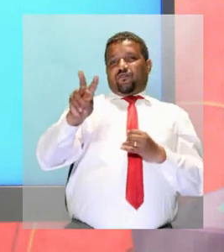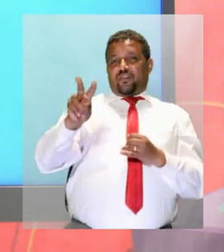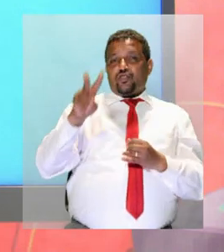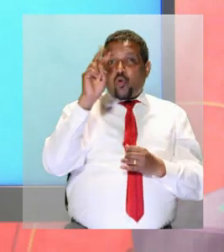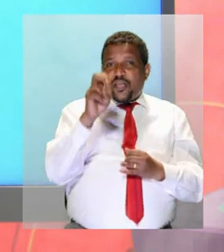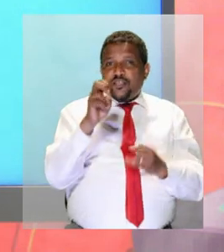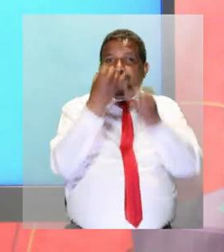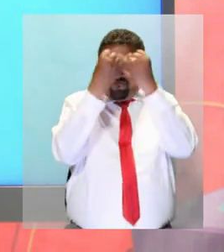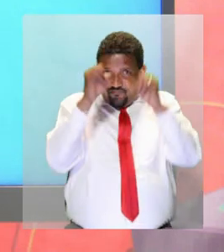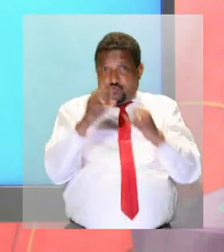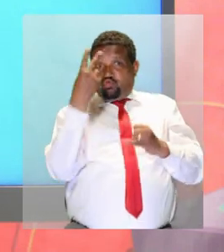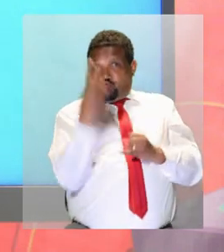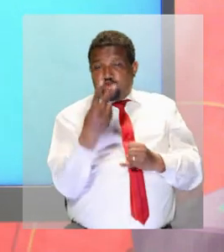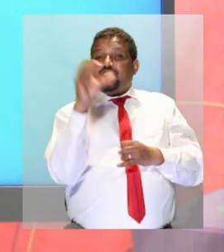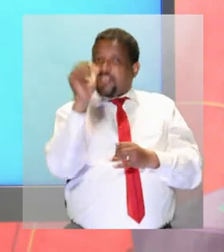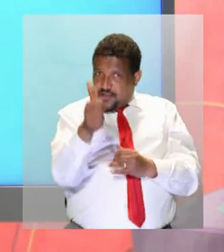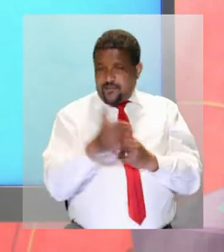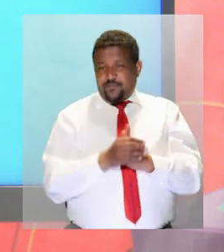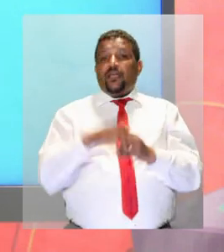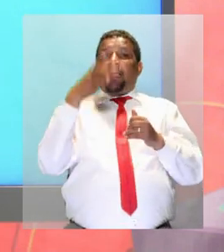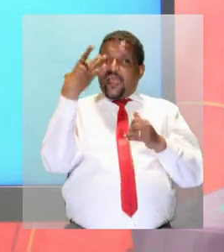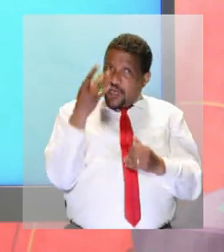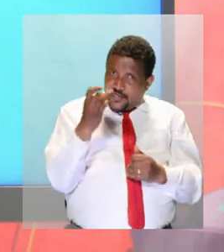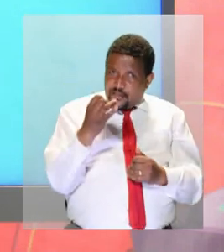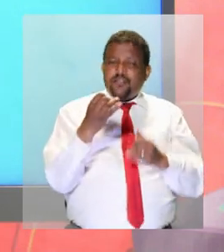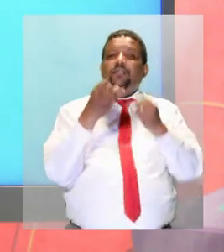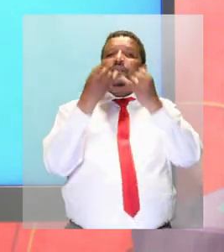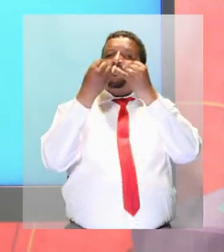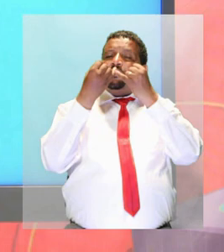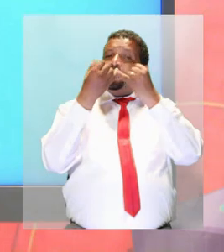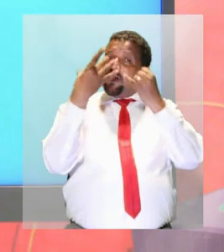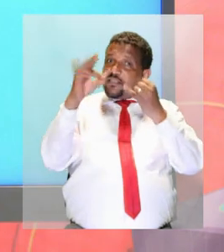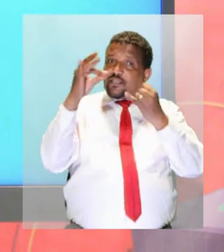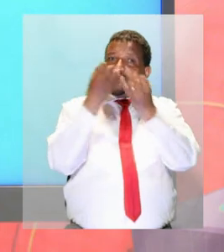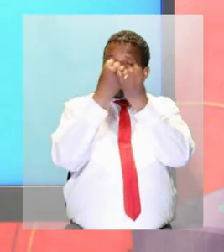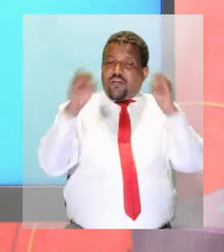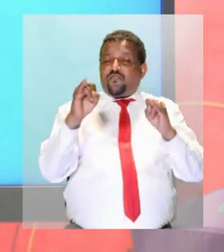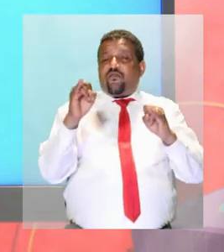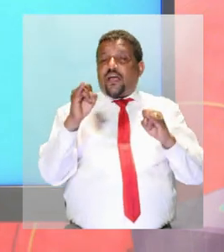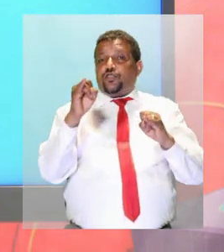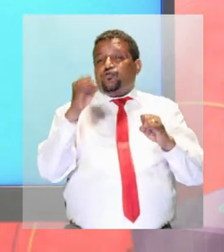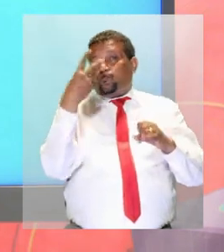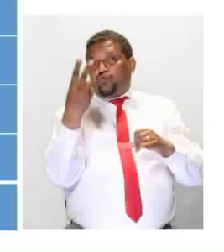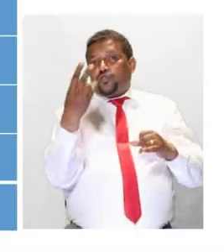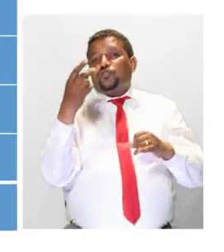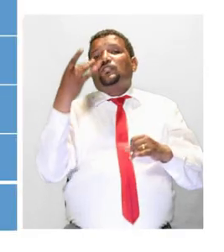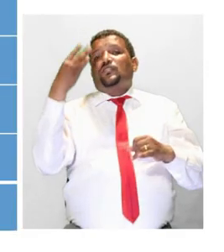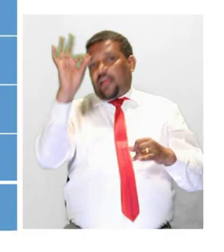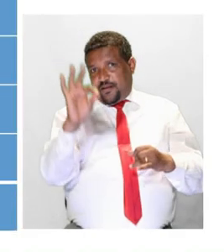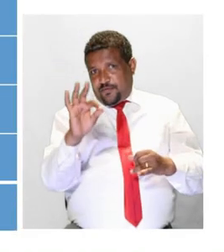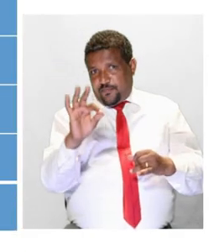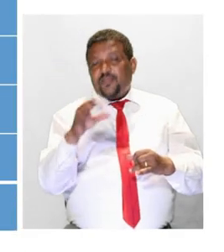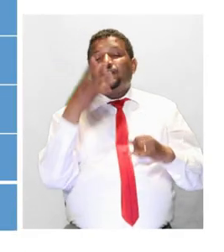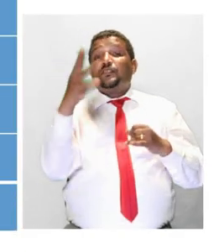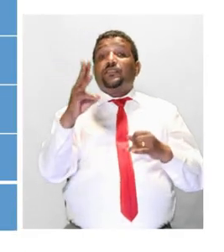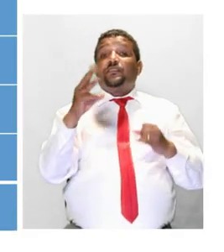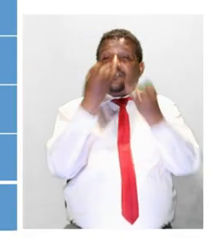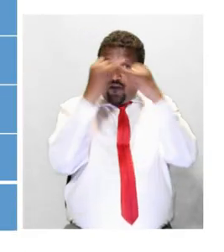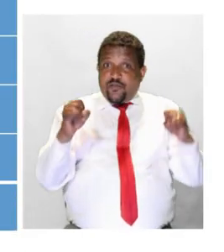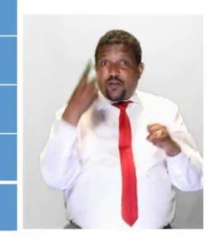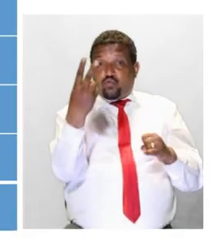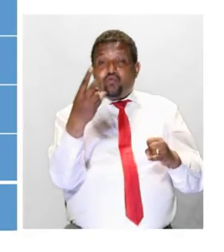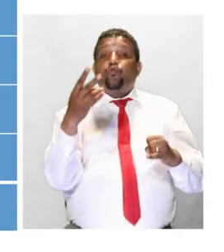2 is 10, 18 divided by 2 is 9, and 16 divided by 2 is 8, and